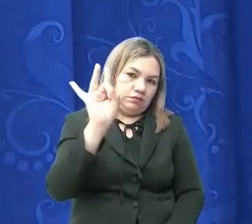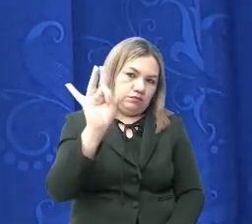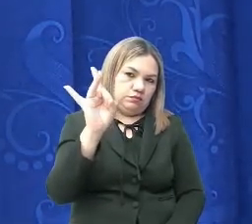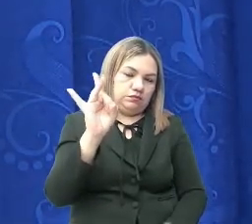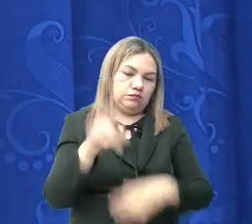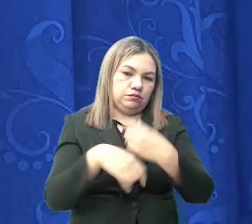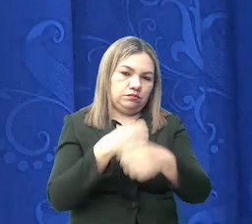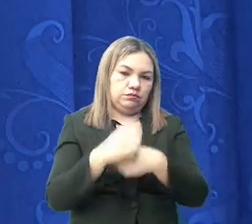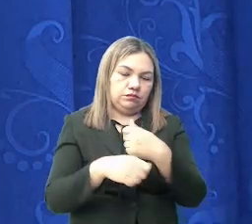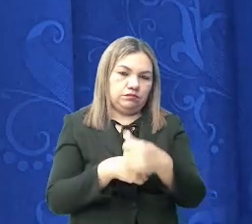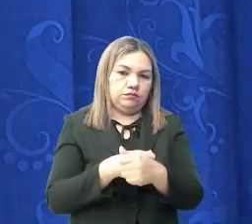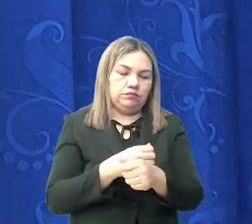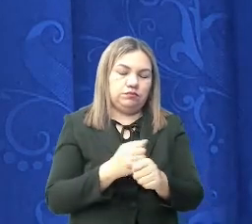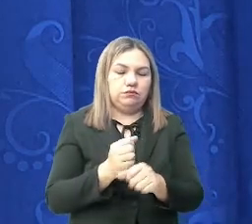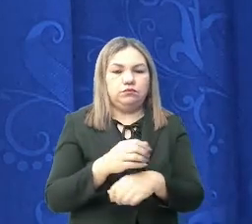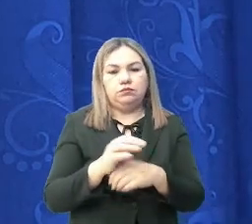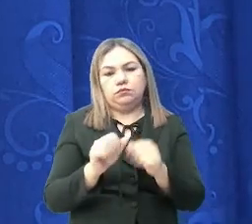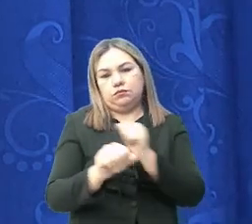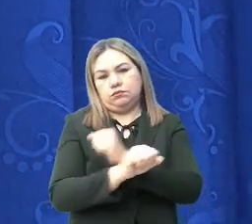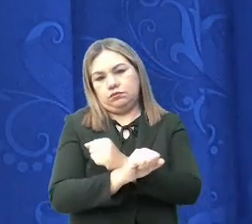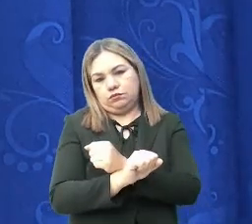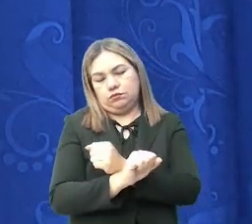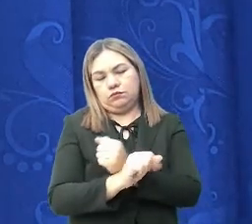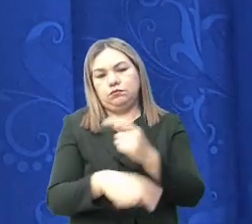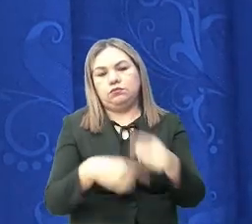the solution.